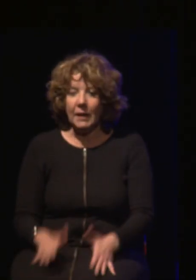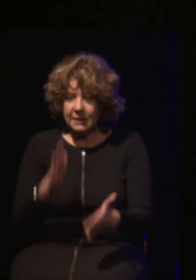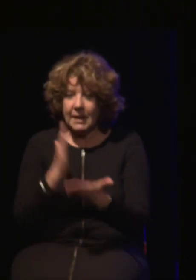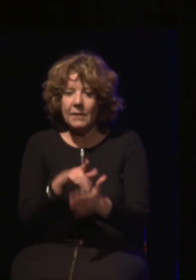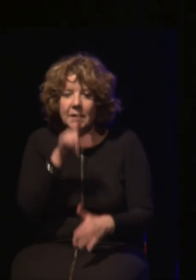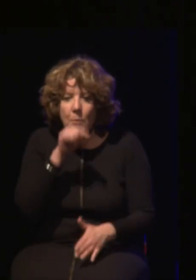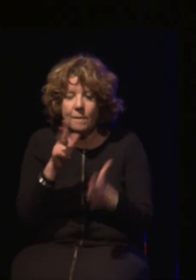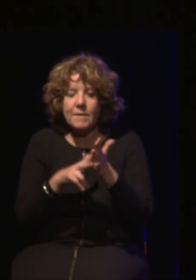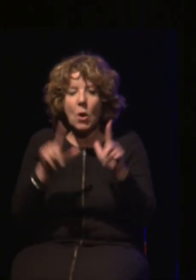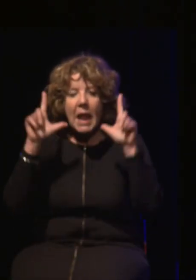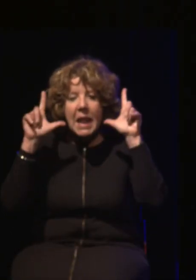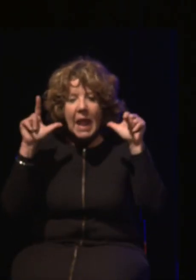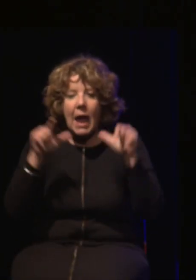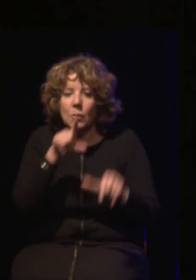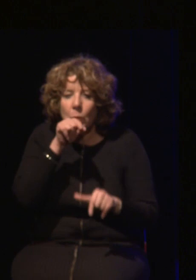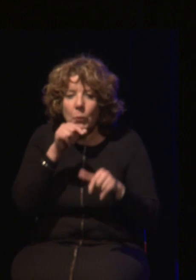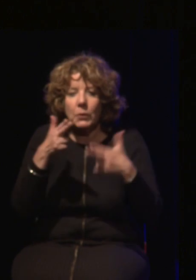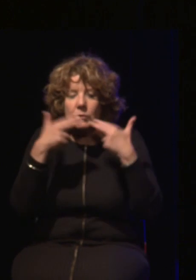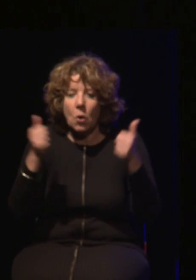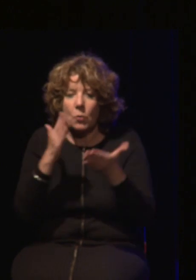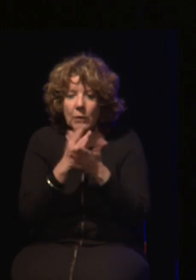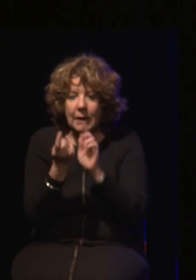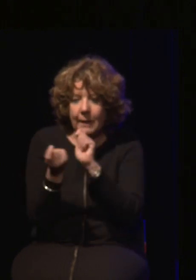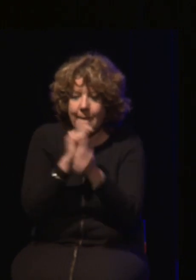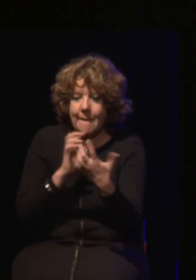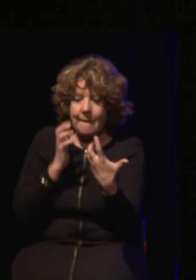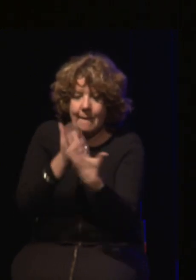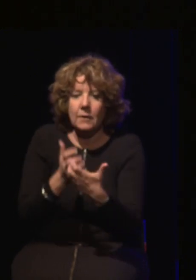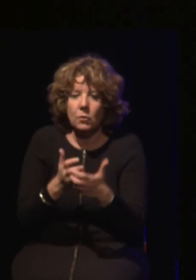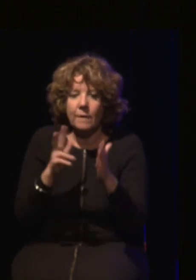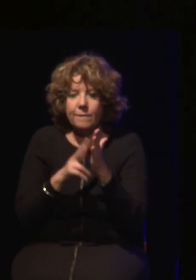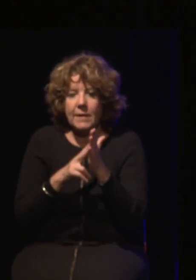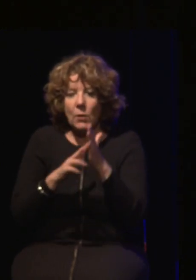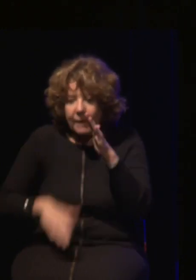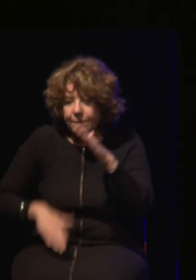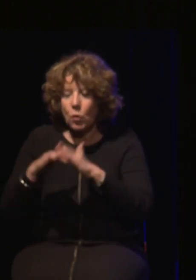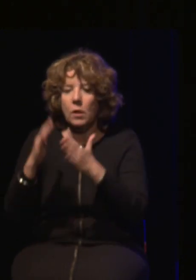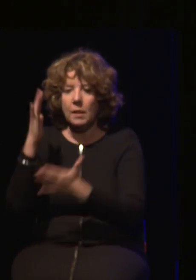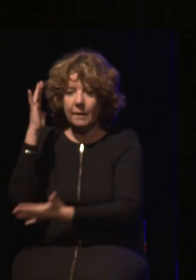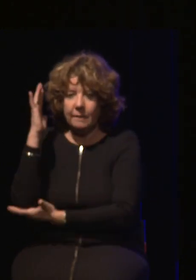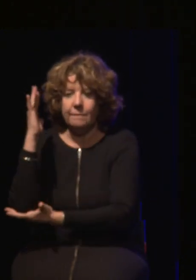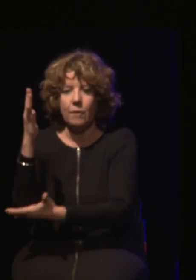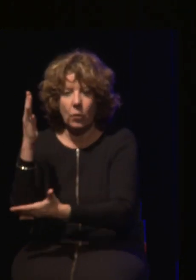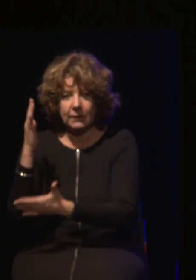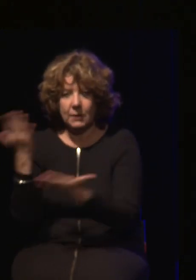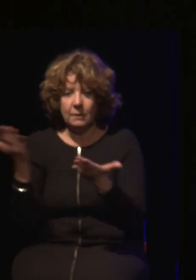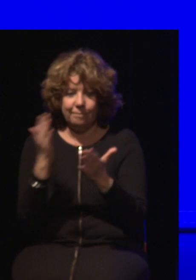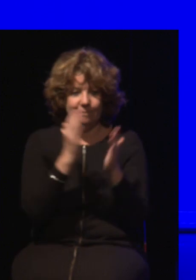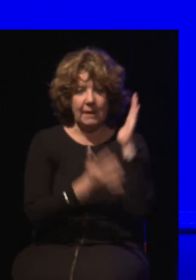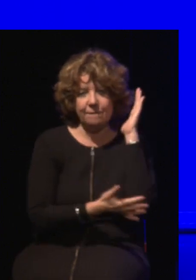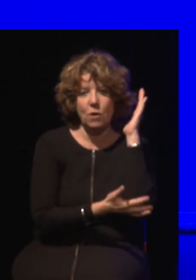No doubt this bird's loud song is an adaptation to the densely vegetated habitat in which it